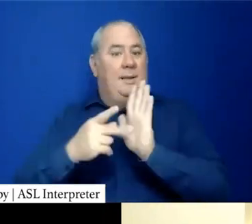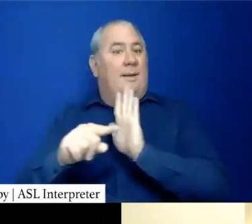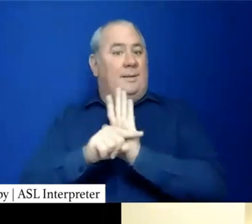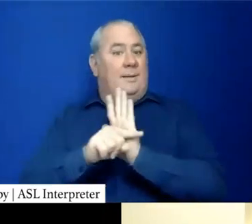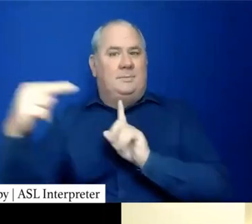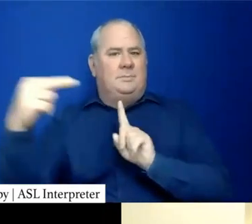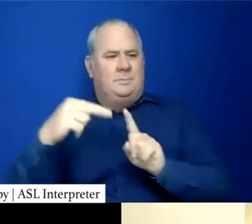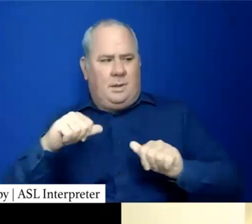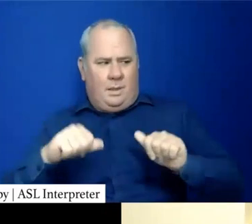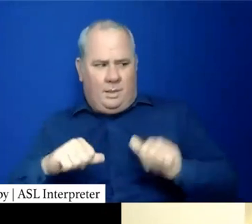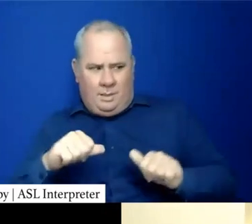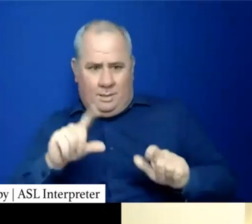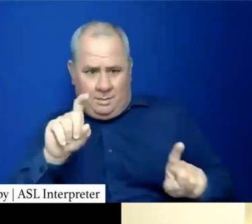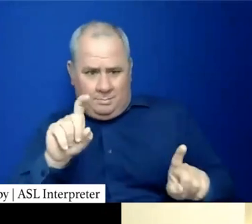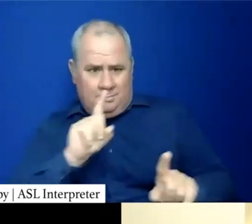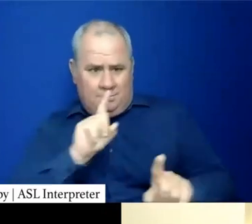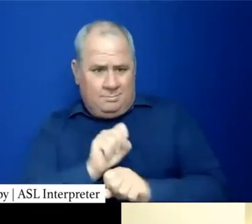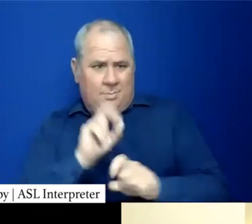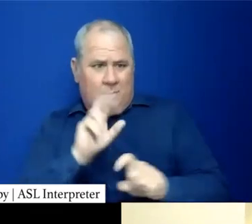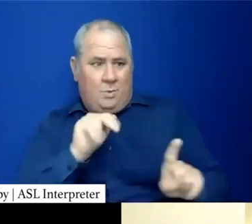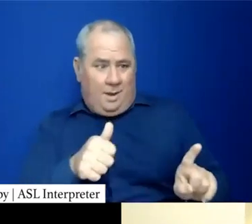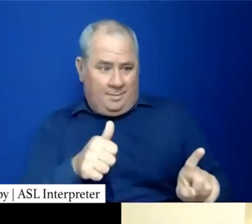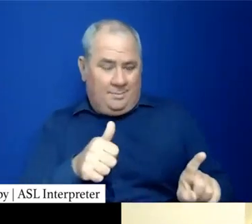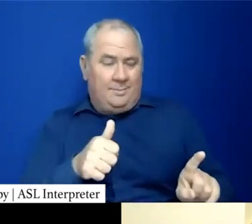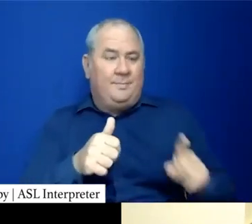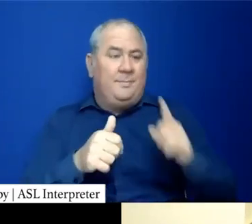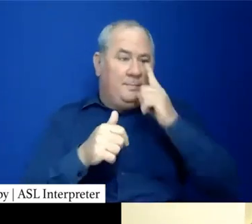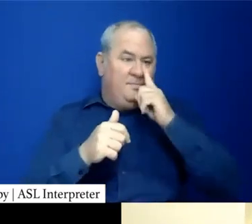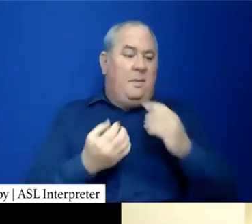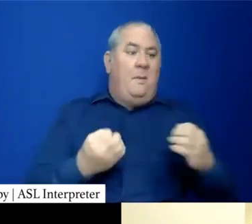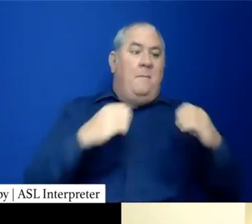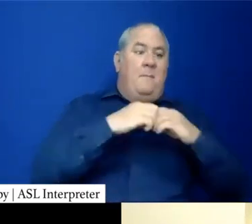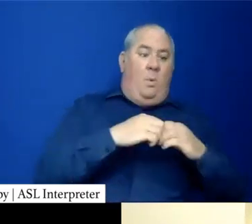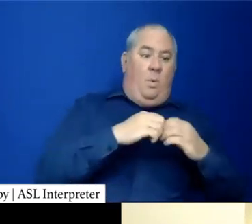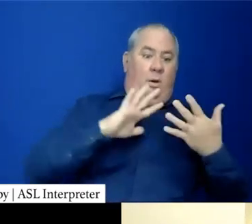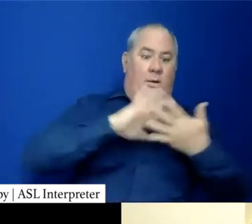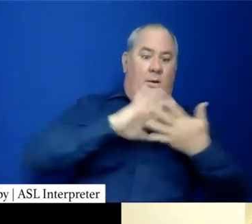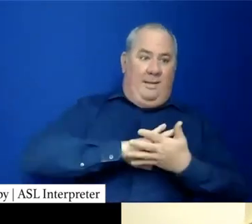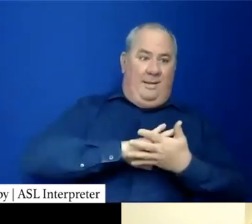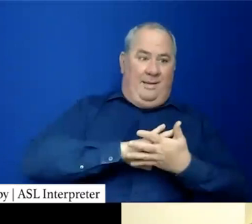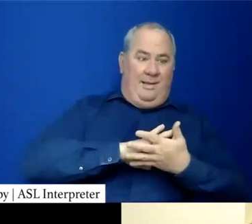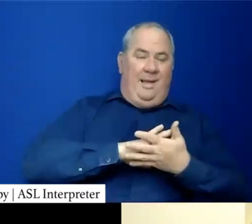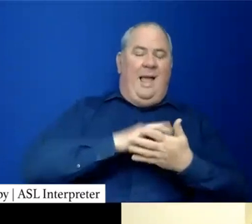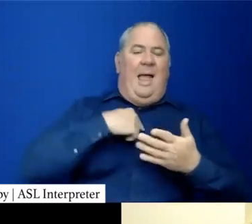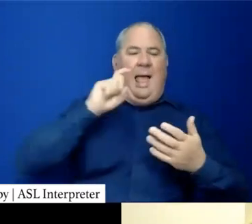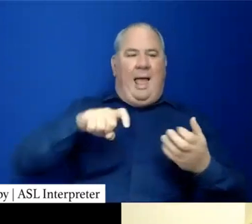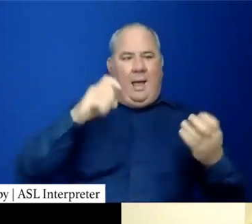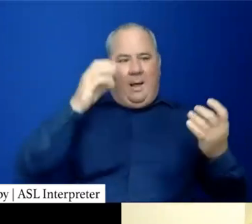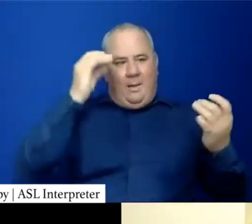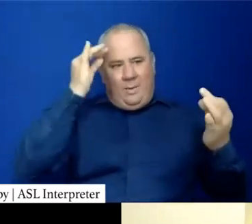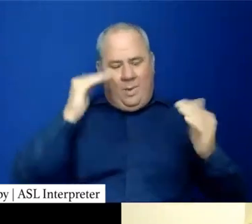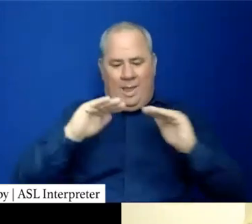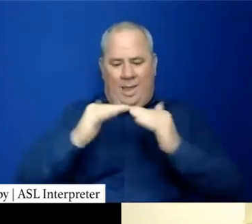When I was more invisible, I had to do a lot more thinking about how I was perceived in every